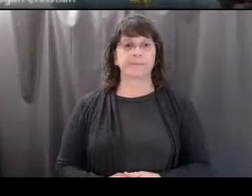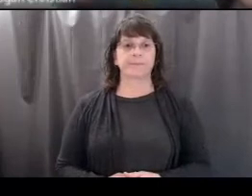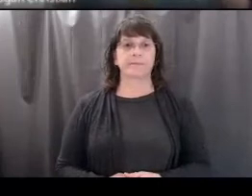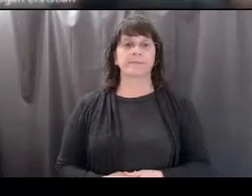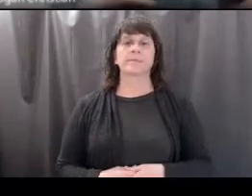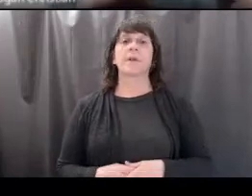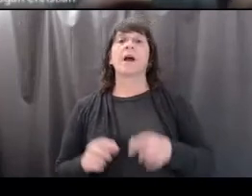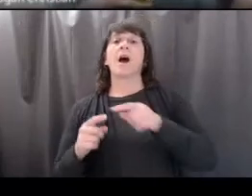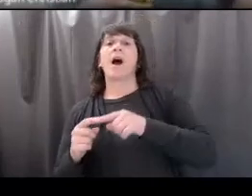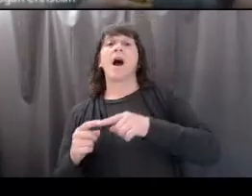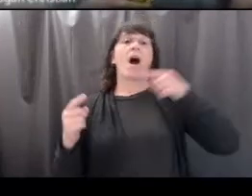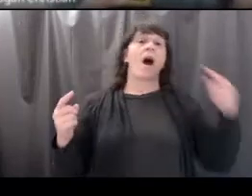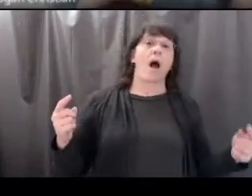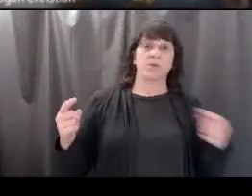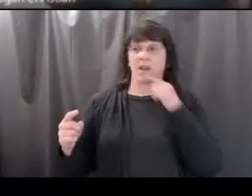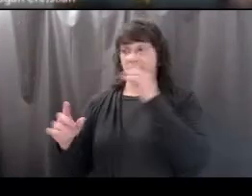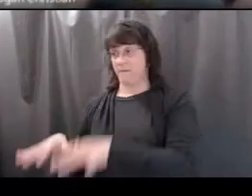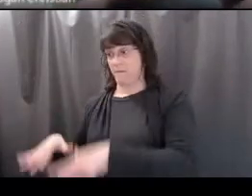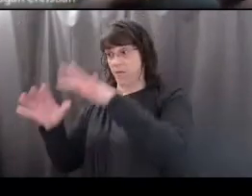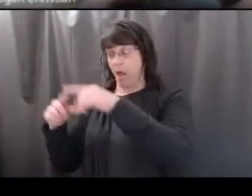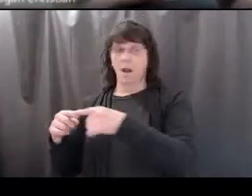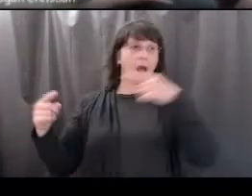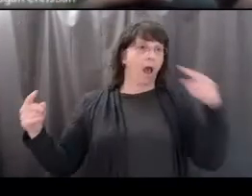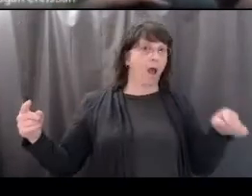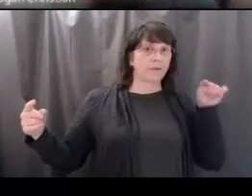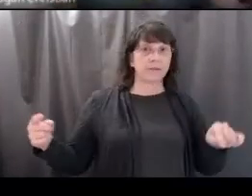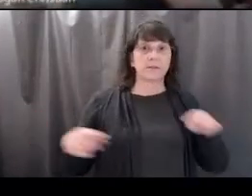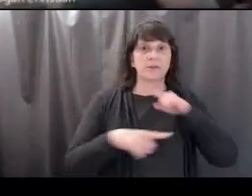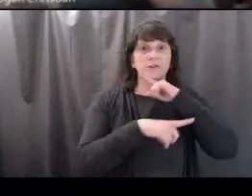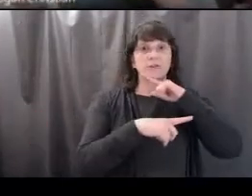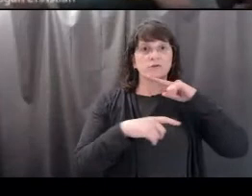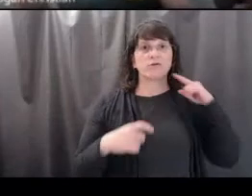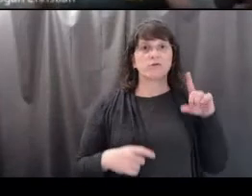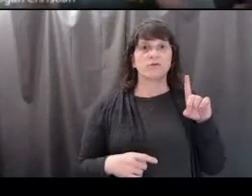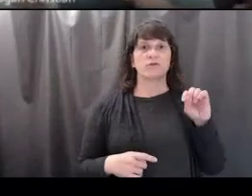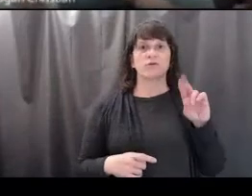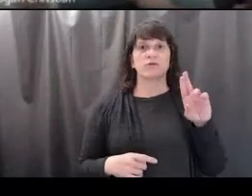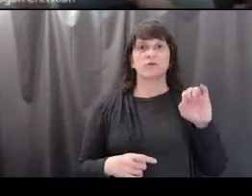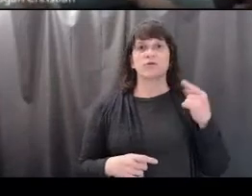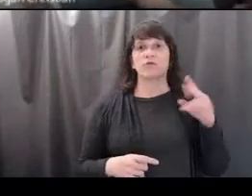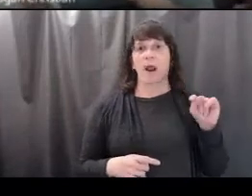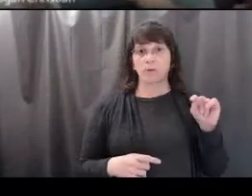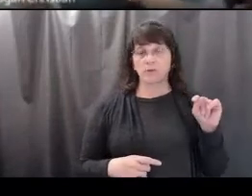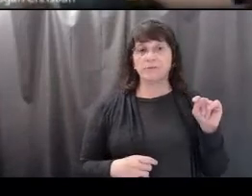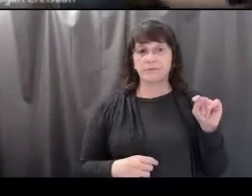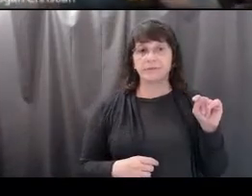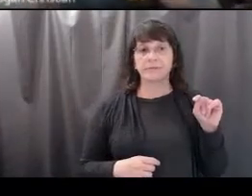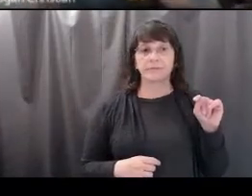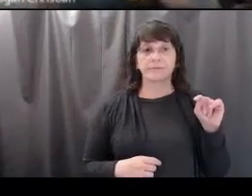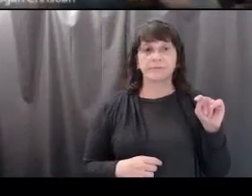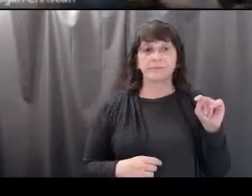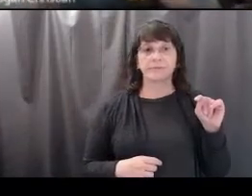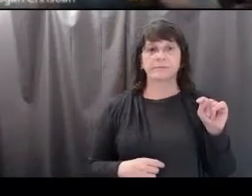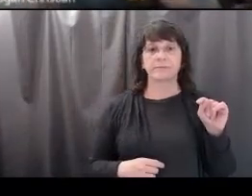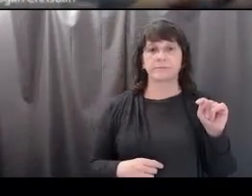So the other side of the extreme coin of streamflow, right? We have flooding. That's one extreme form of streamflow. And then